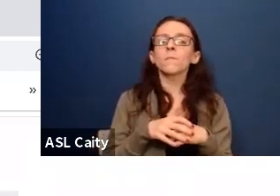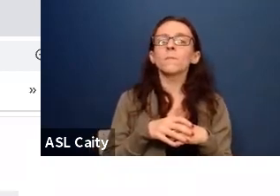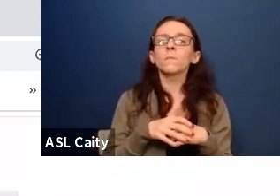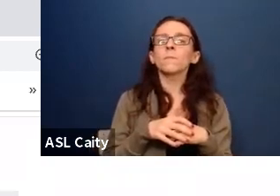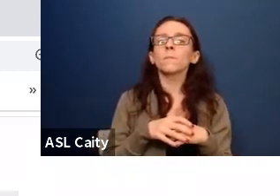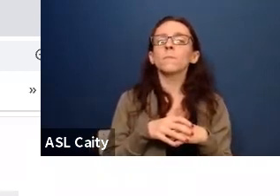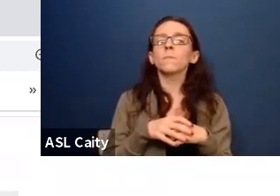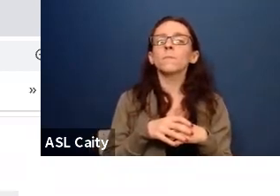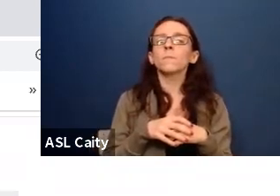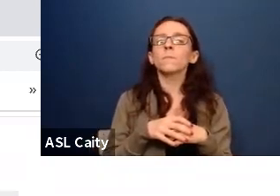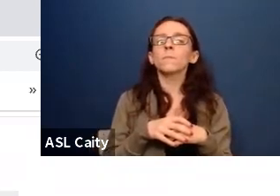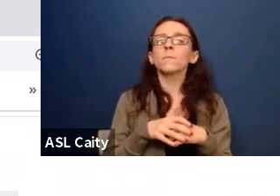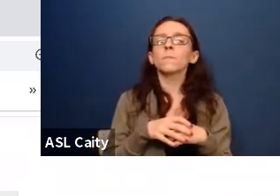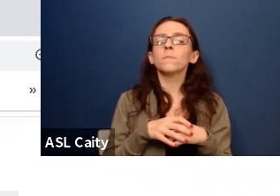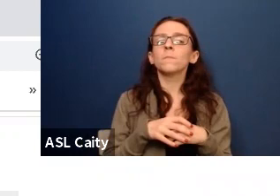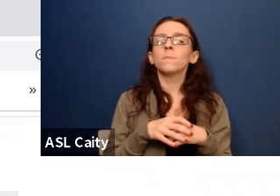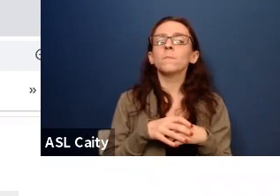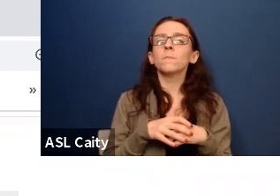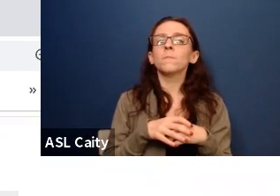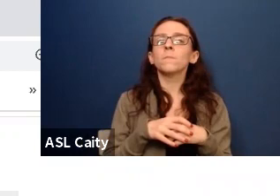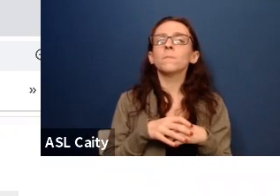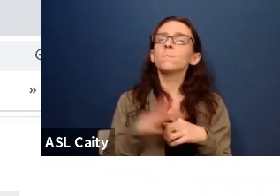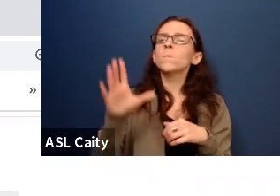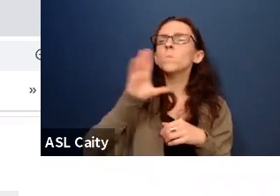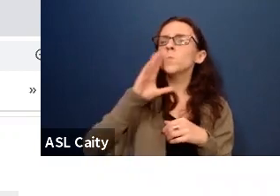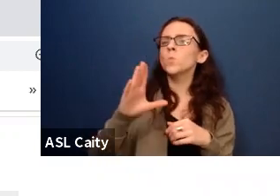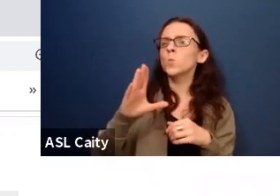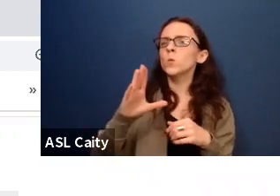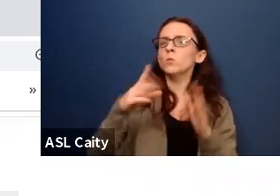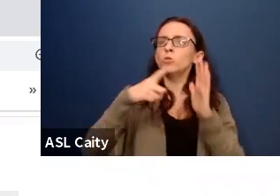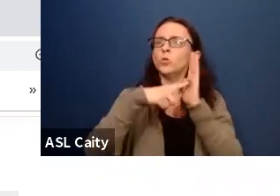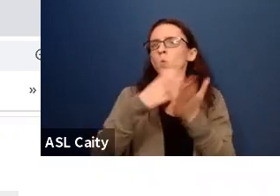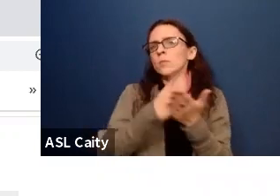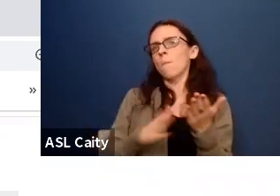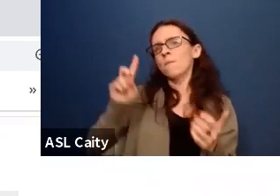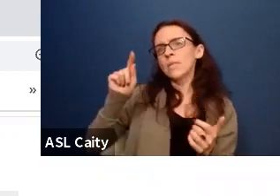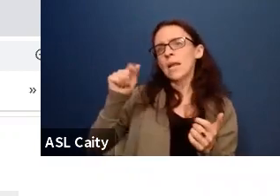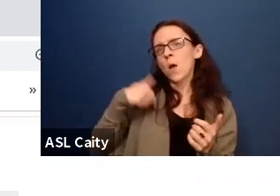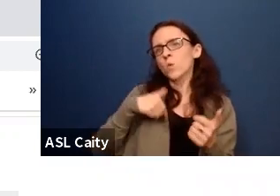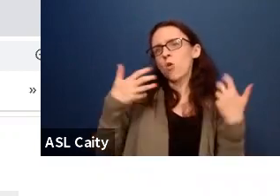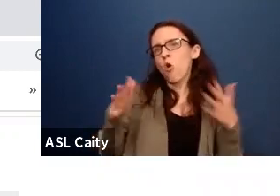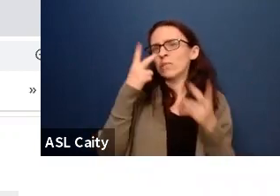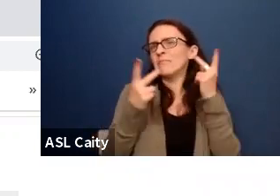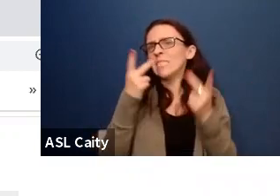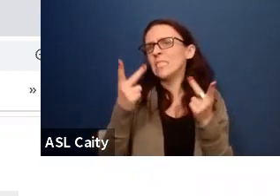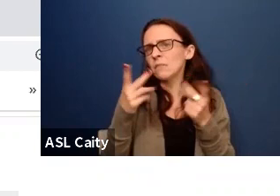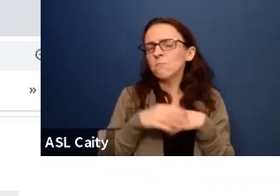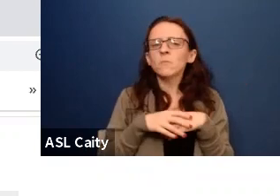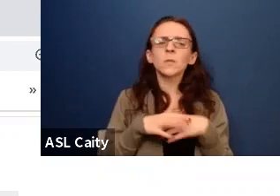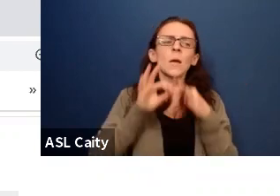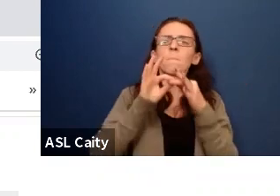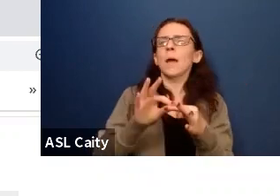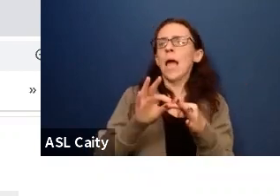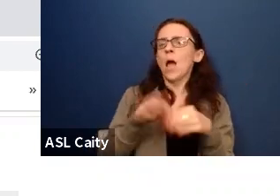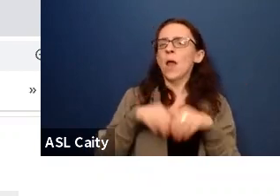that it would reflect some of the data that we've already seen as far as the distribution by